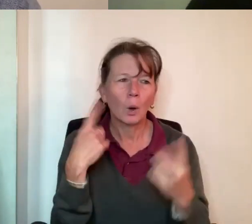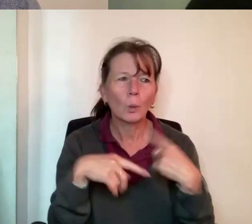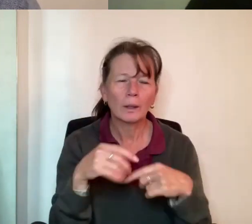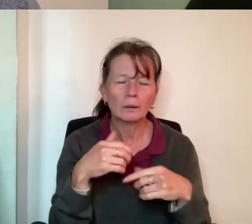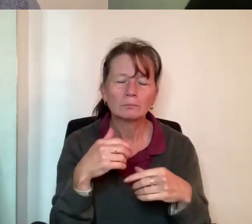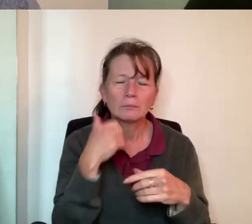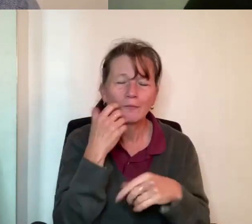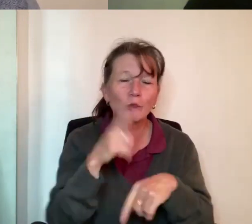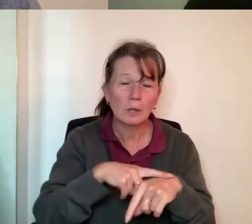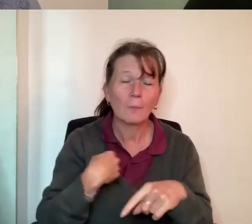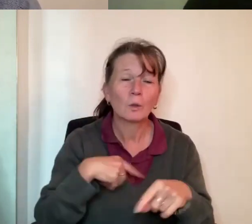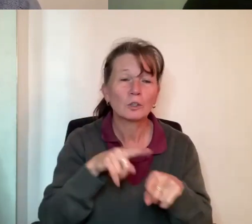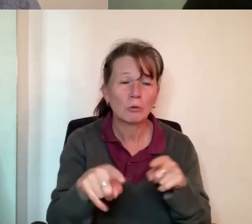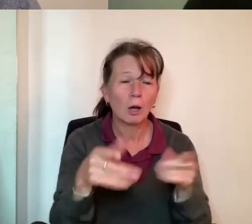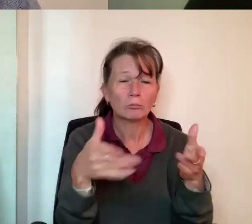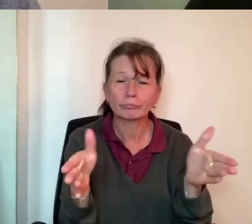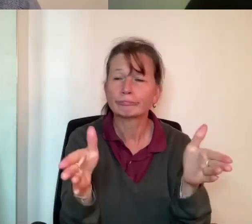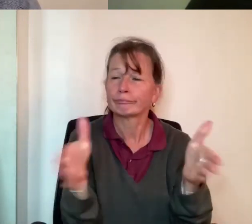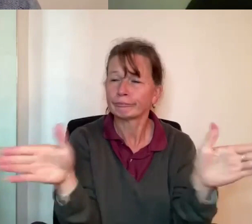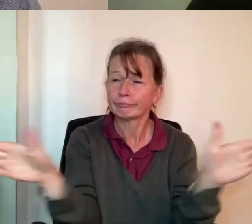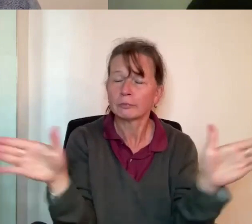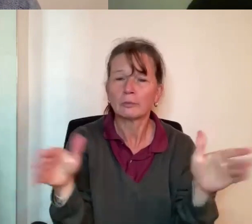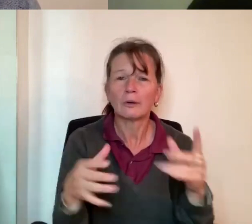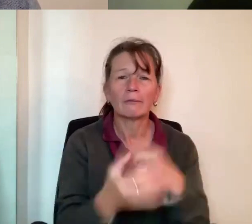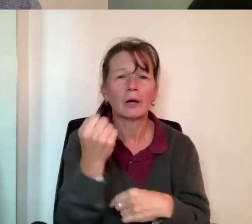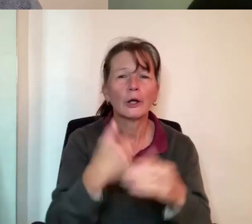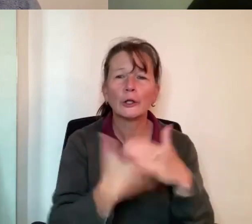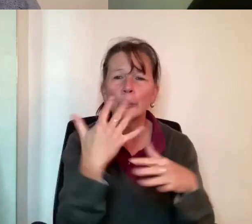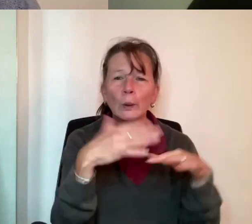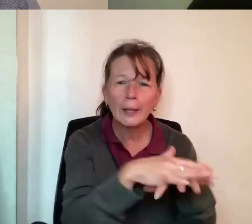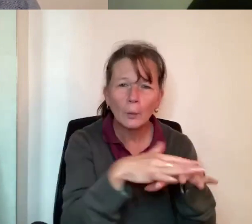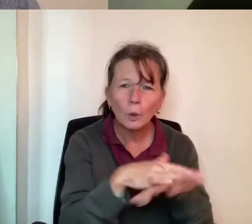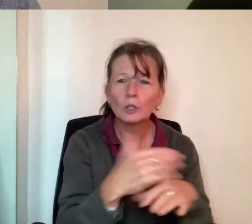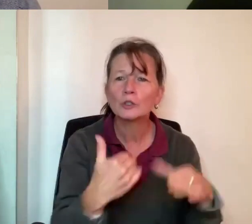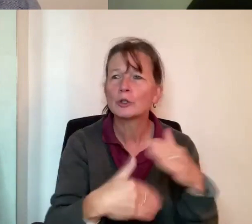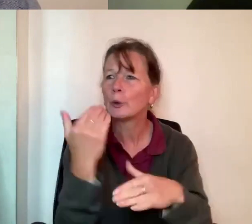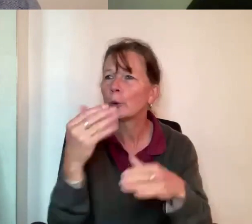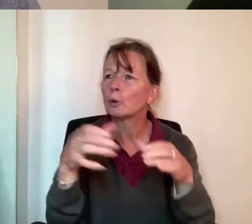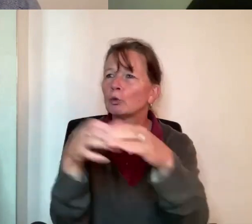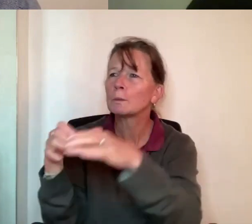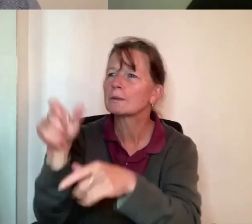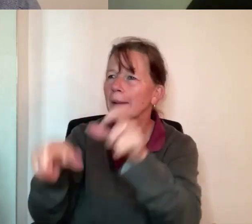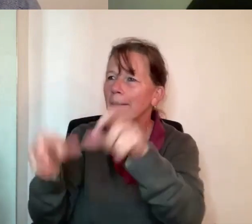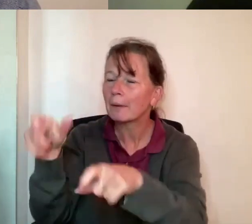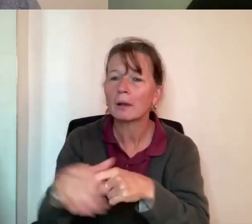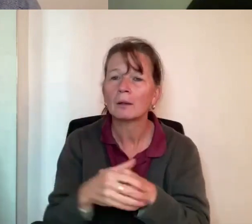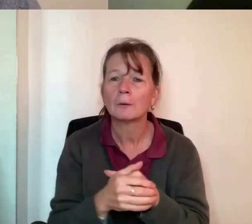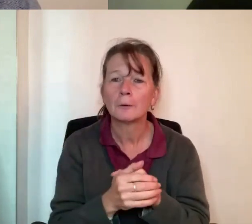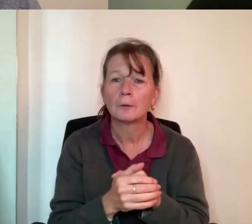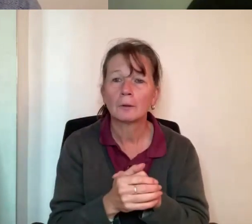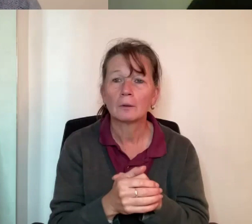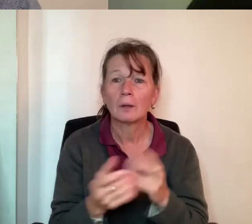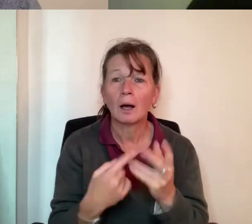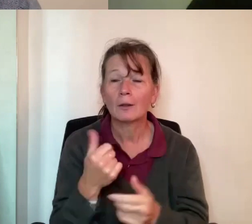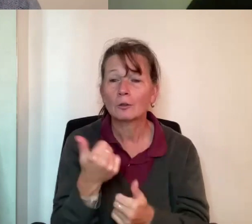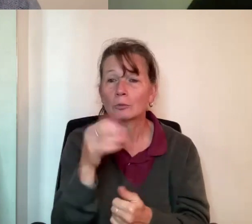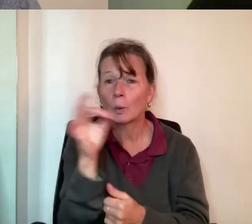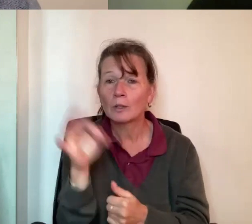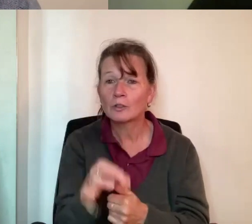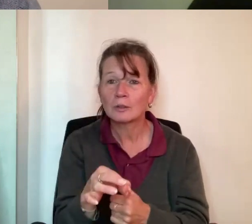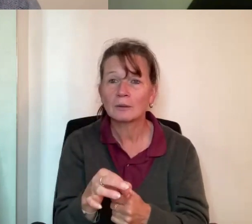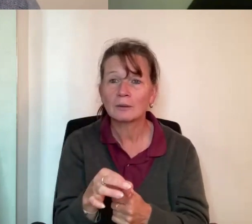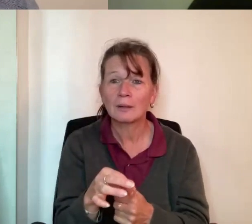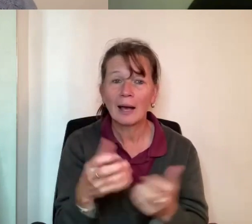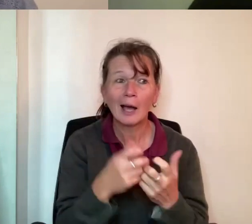of like reach it out to new networks and through new people. But there's also this very great question of how you know who you're not